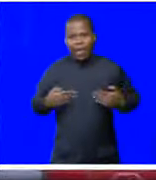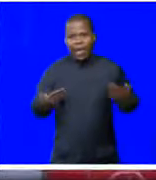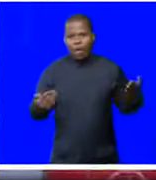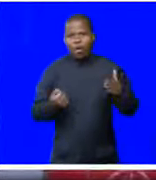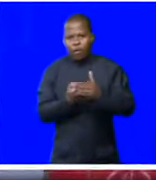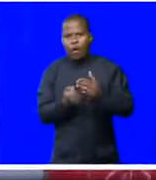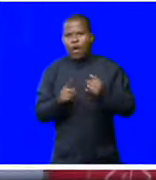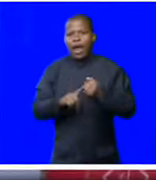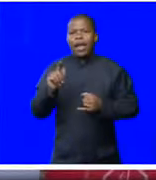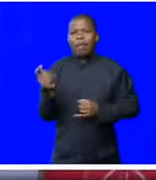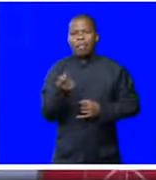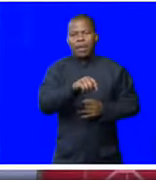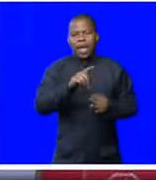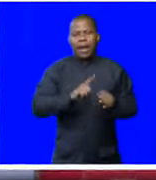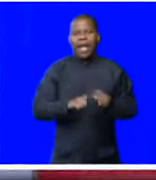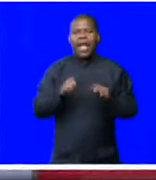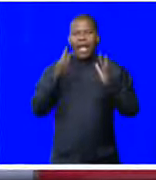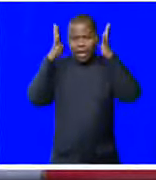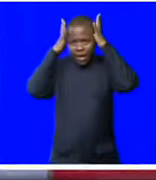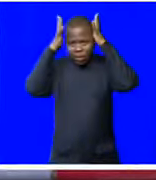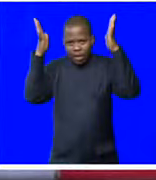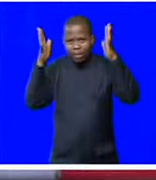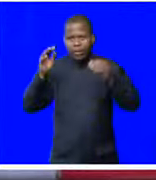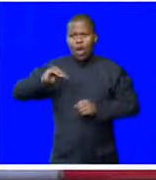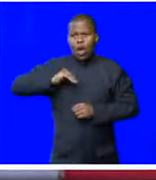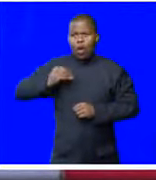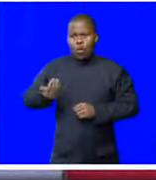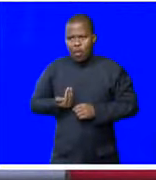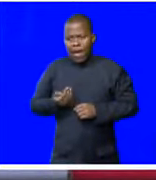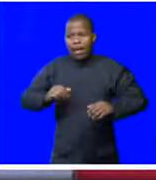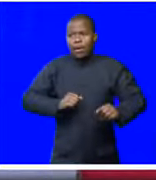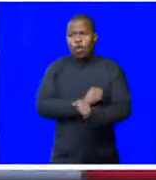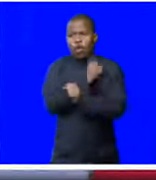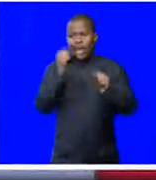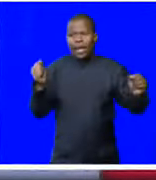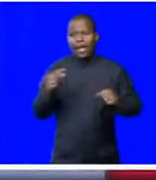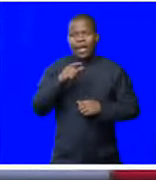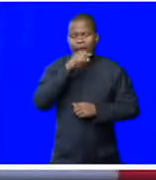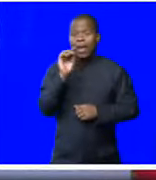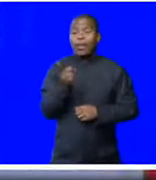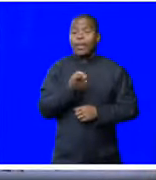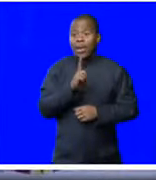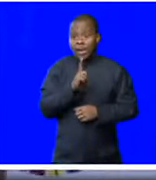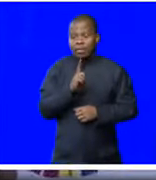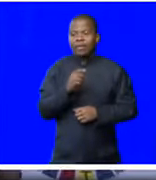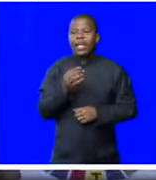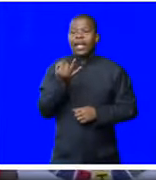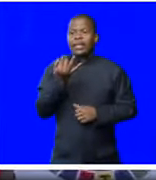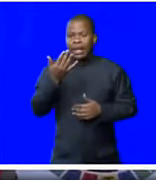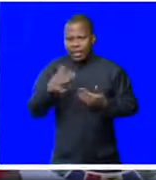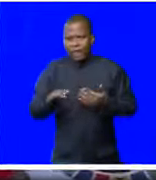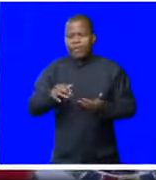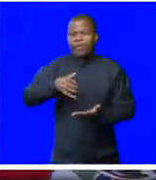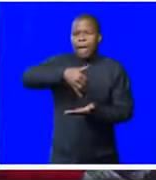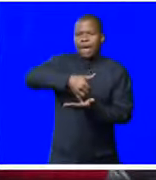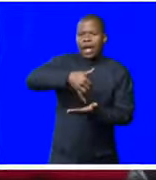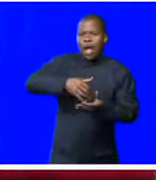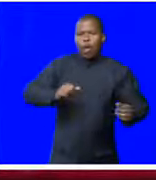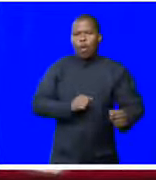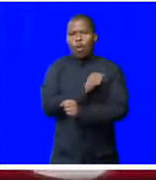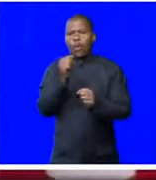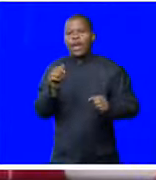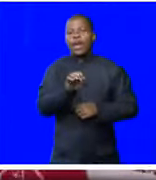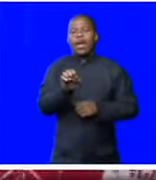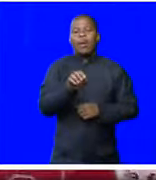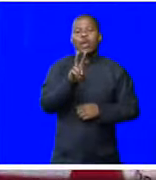country. Under the women category, Tanzile Dlamini defended the title as she walked away with 2,000